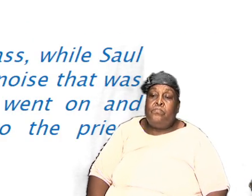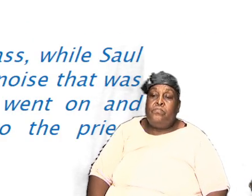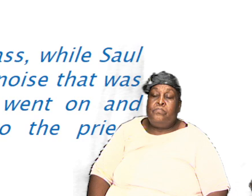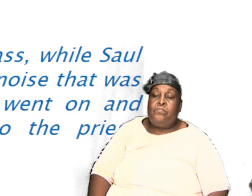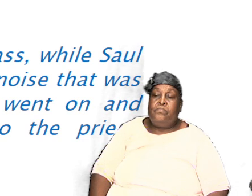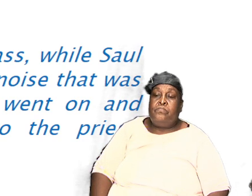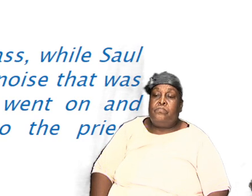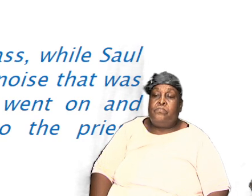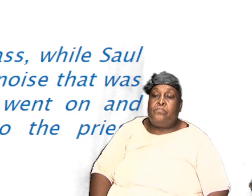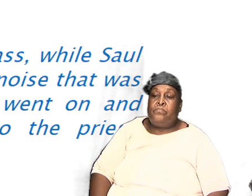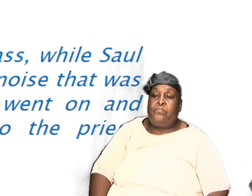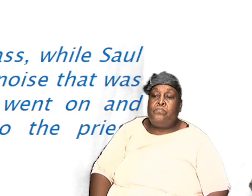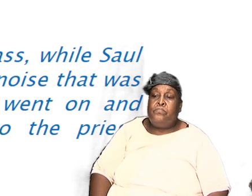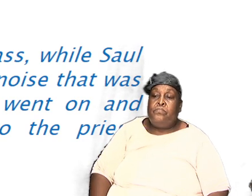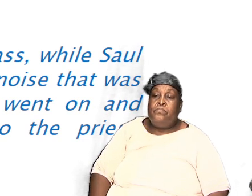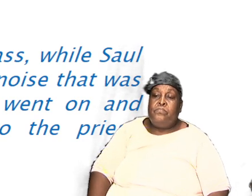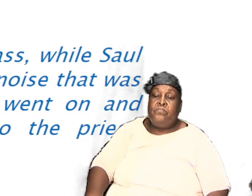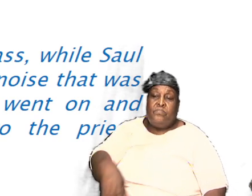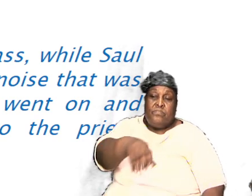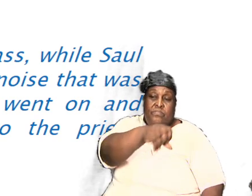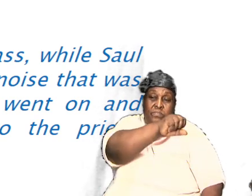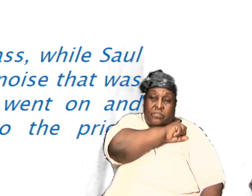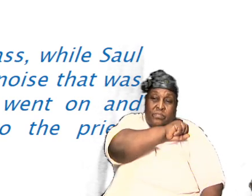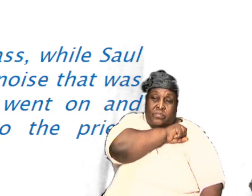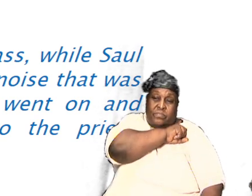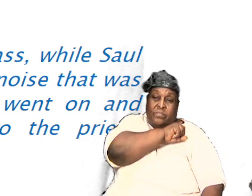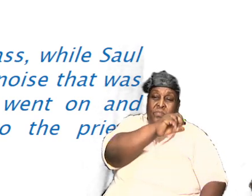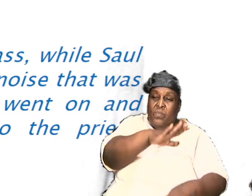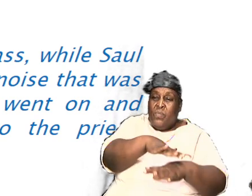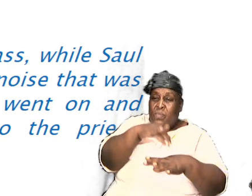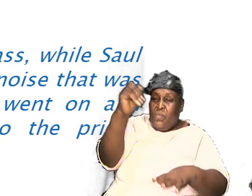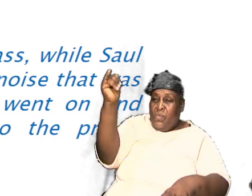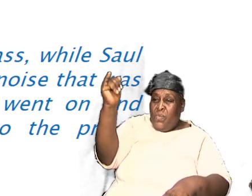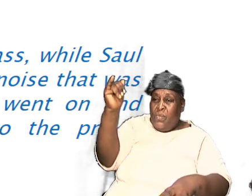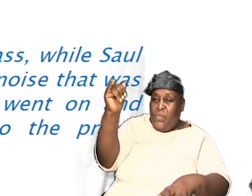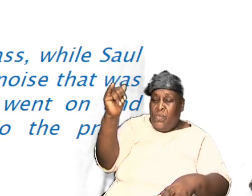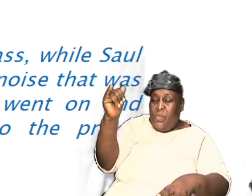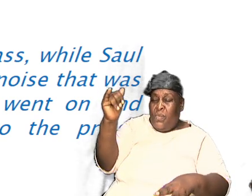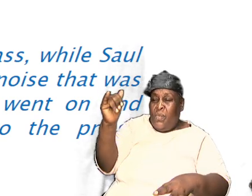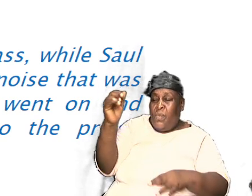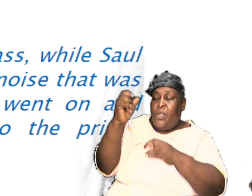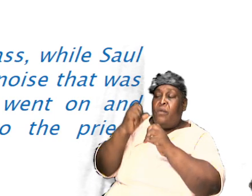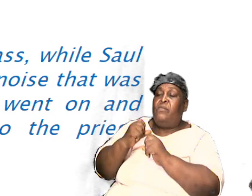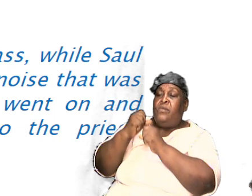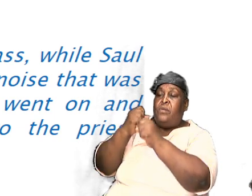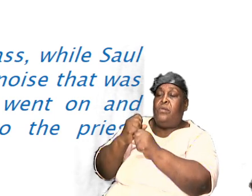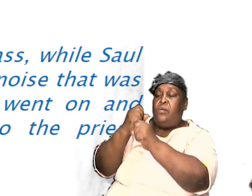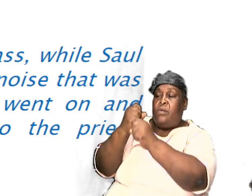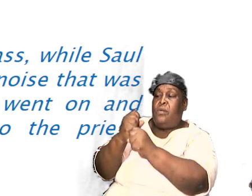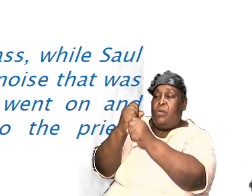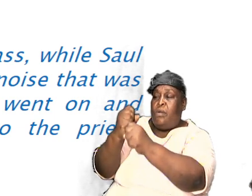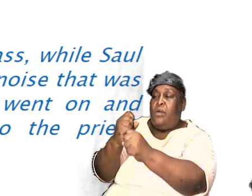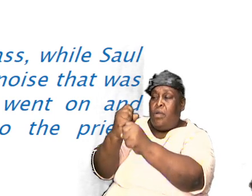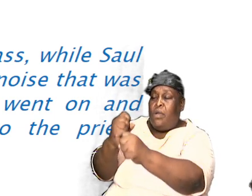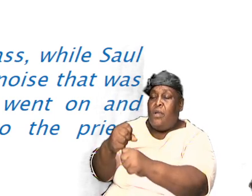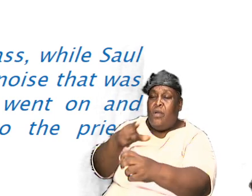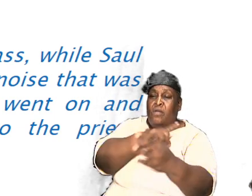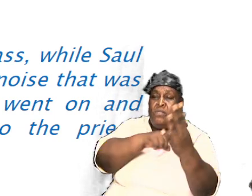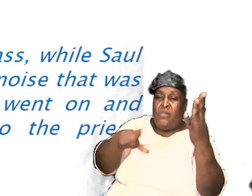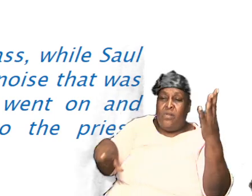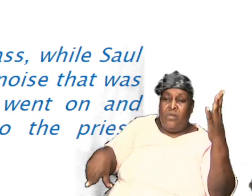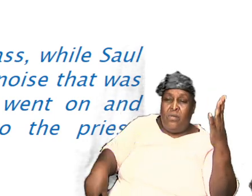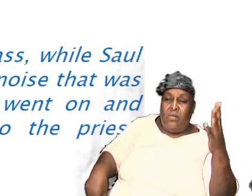looked at Paul calling for the ark of the Lord. And when he called for the ark of the